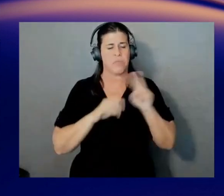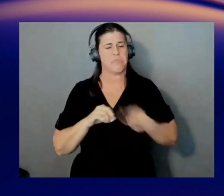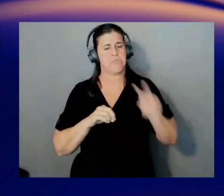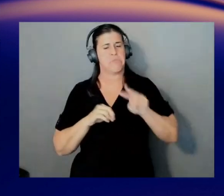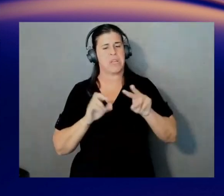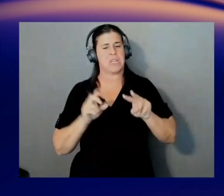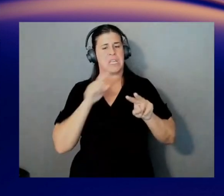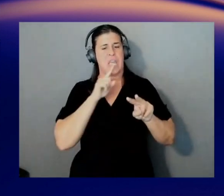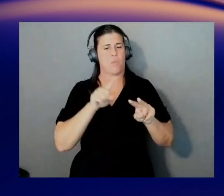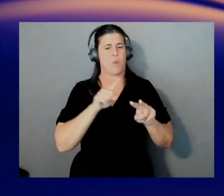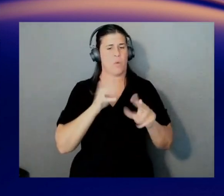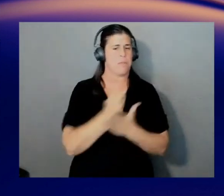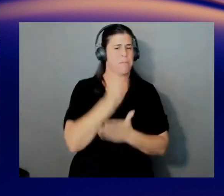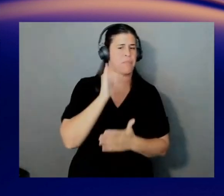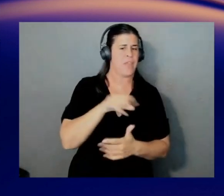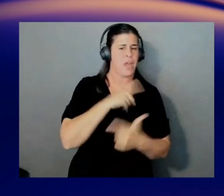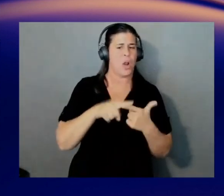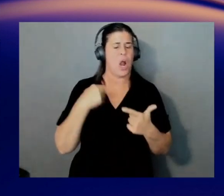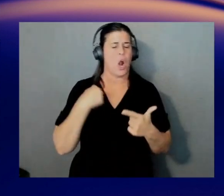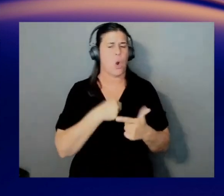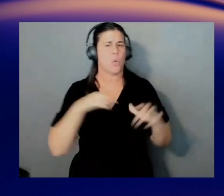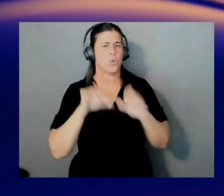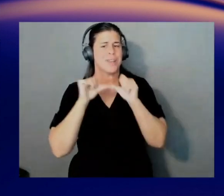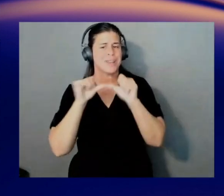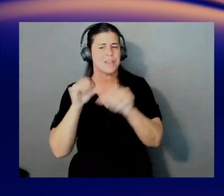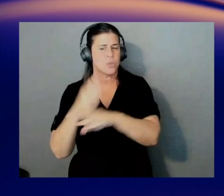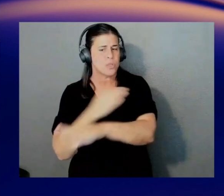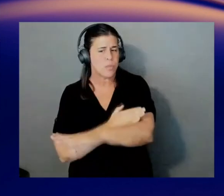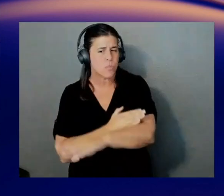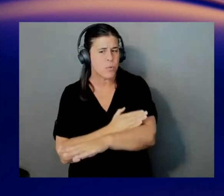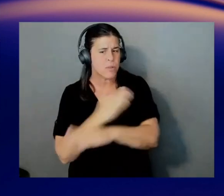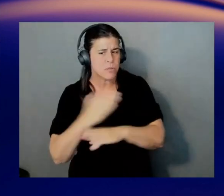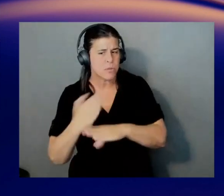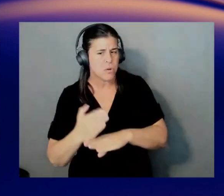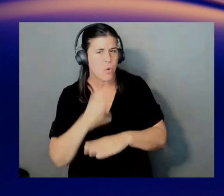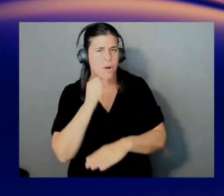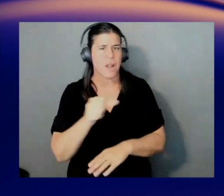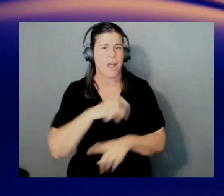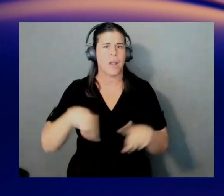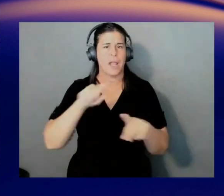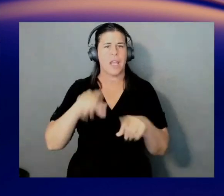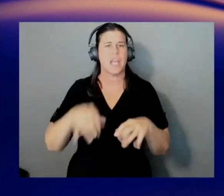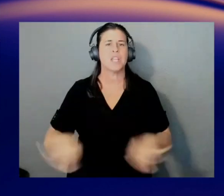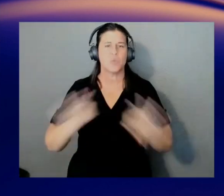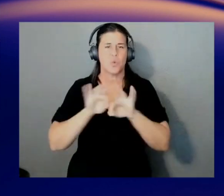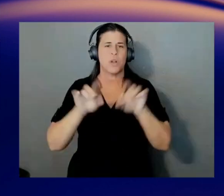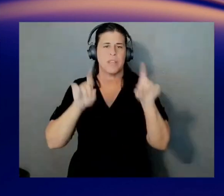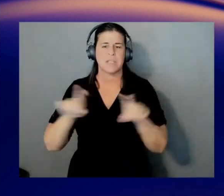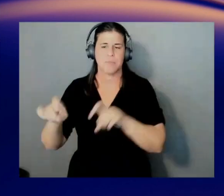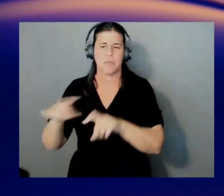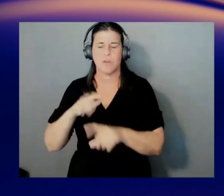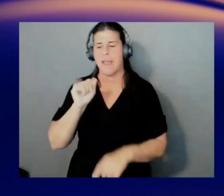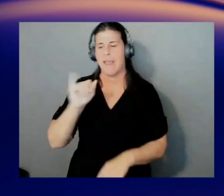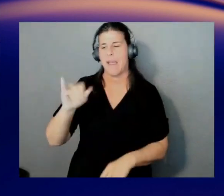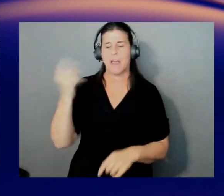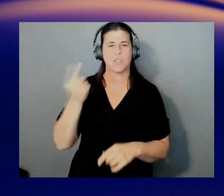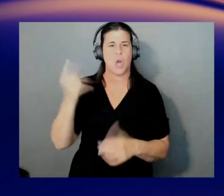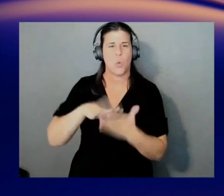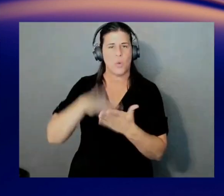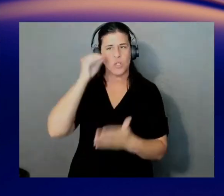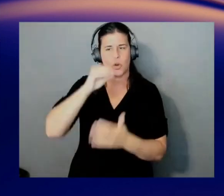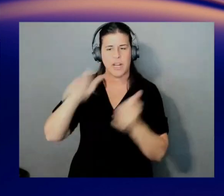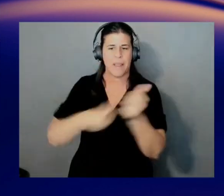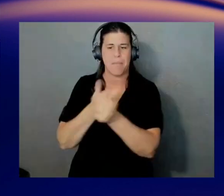that? Are we making continuous improvements on it? So worth experimenting. And the AI is always learning in the background as well. It's getting smarter as the